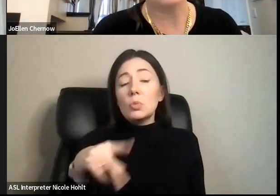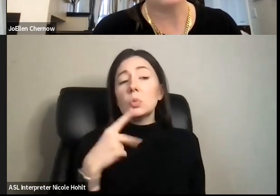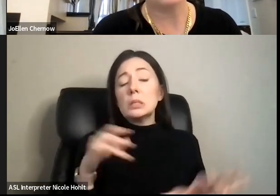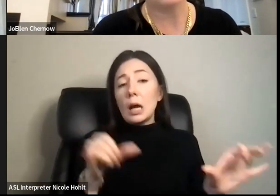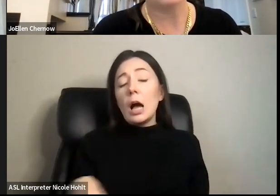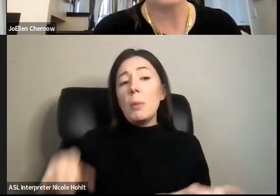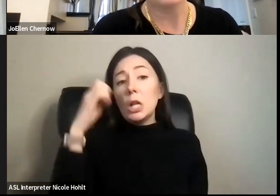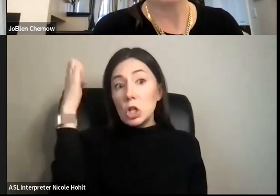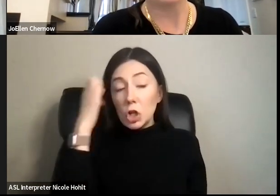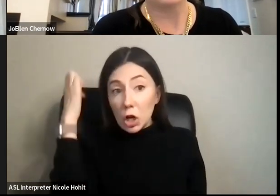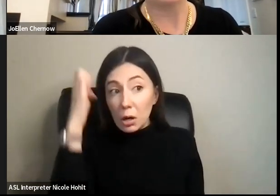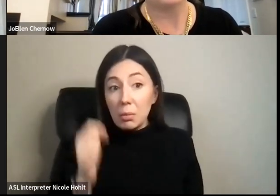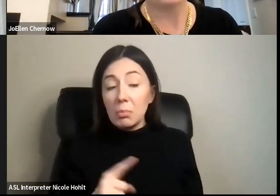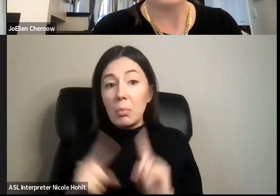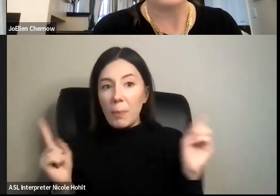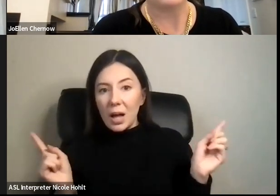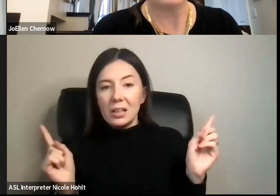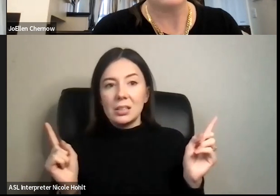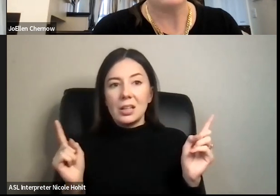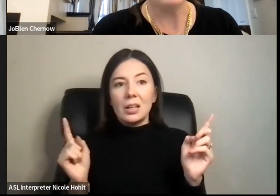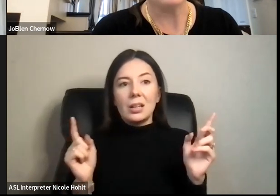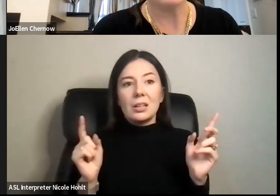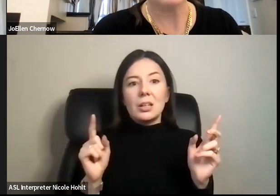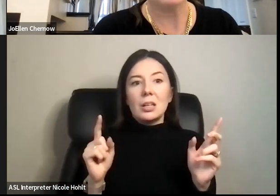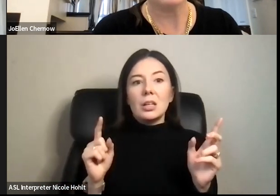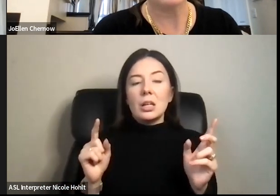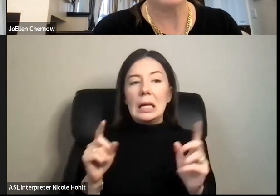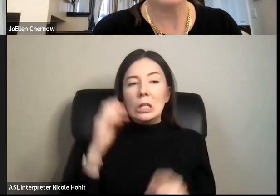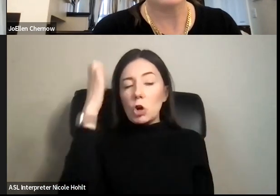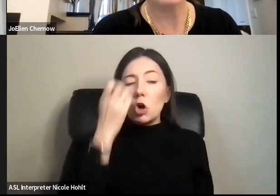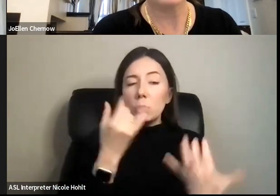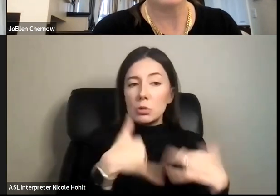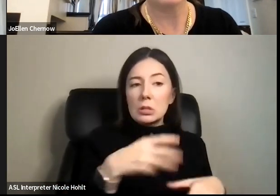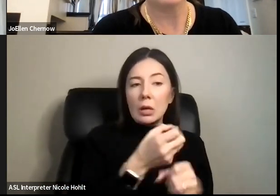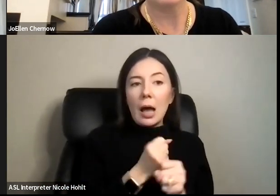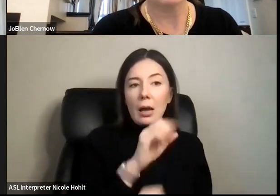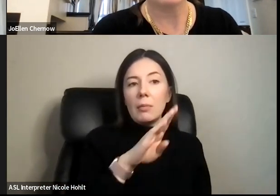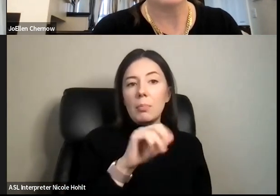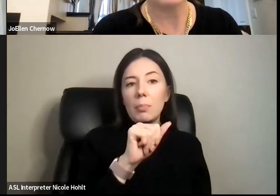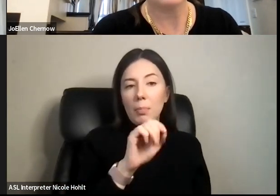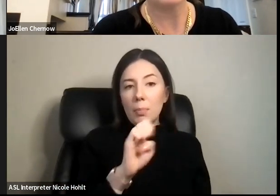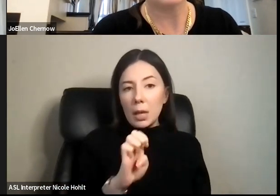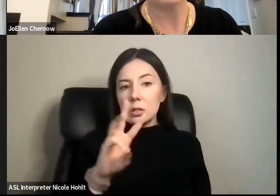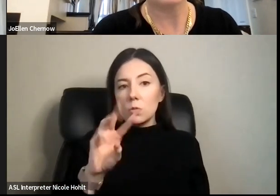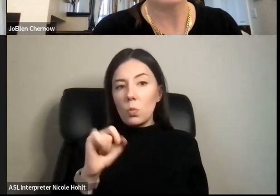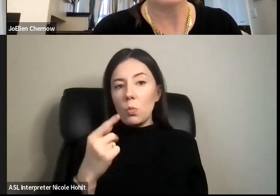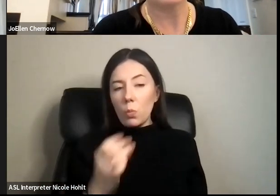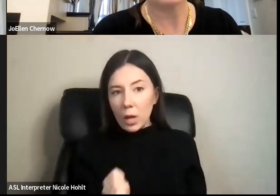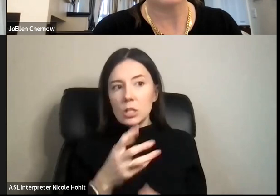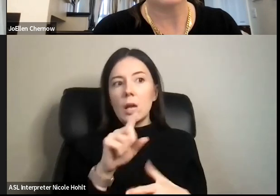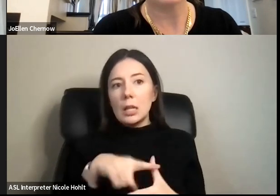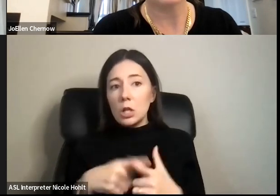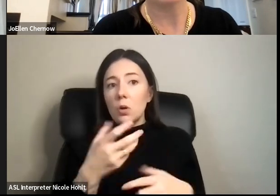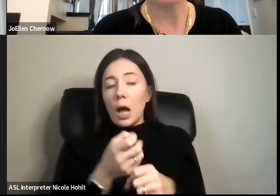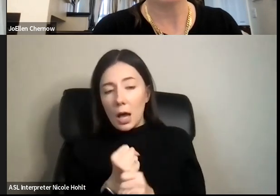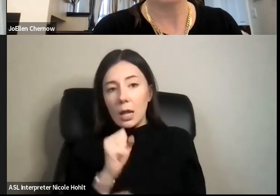a base wage. You were still allowed a base wage, and then you might receive a tip on top of your wage as a sign